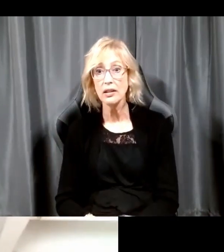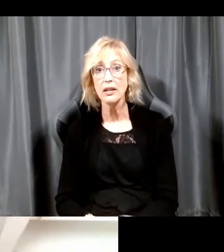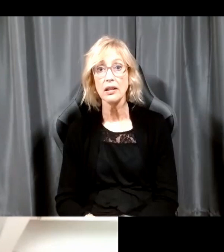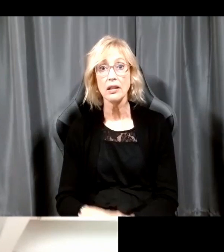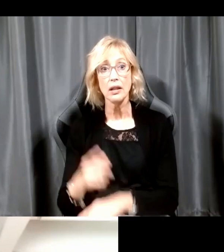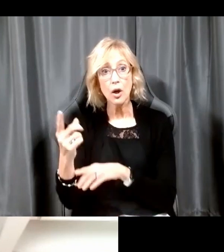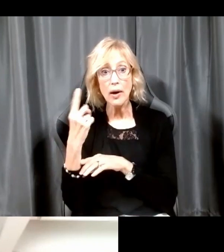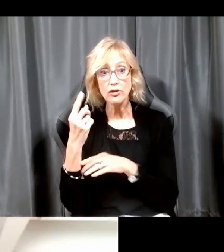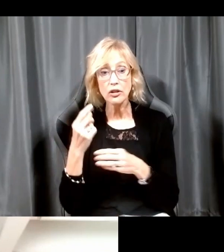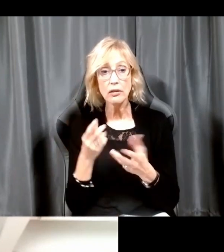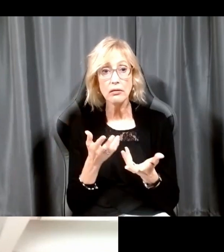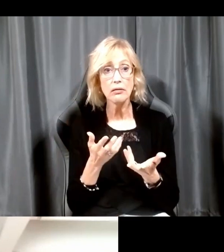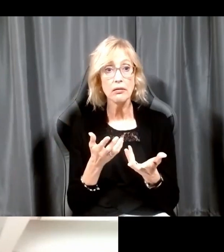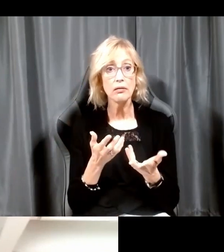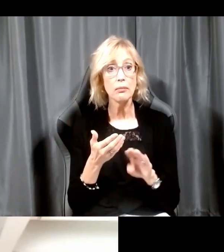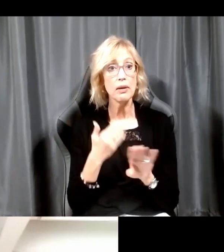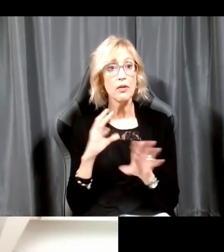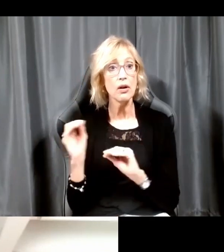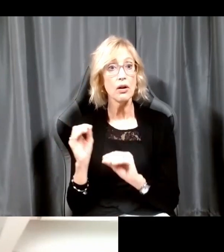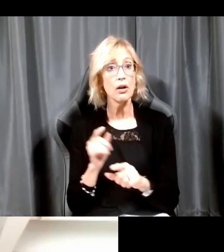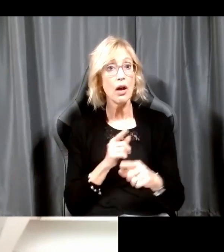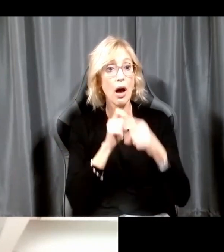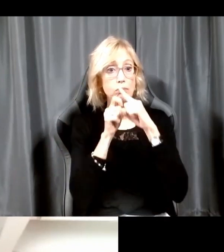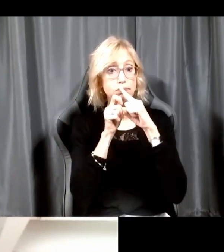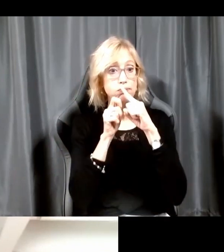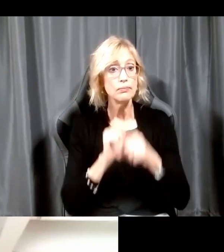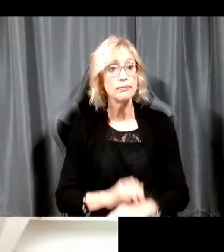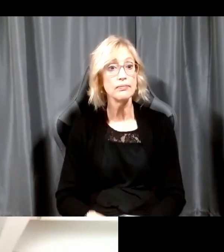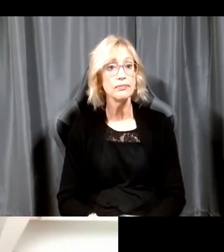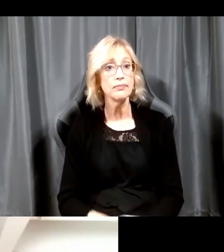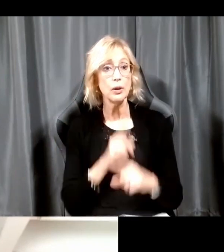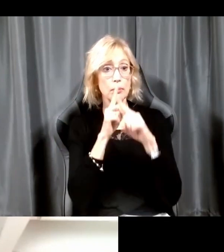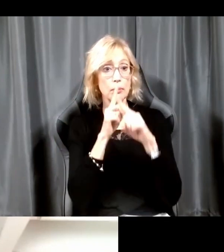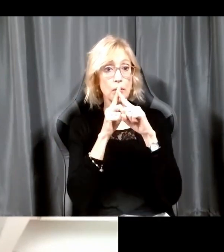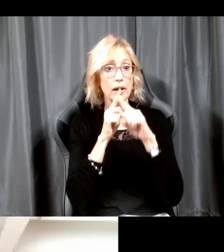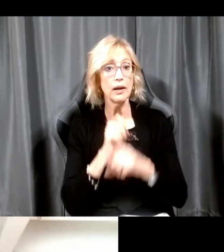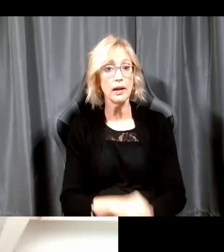before we head out? You're muted. So.